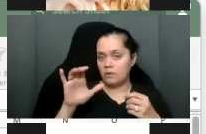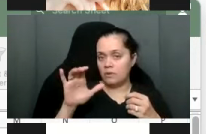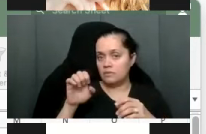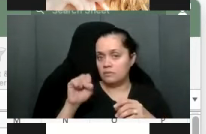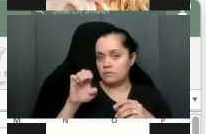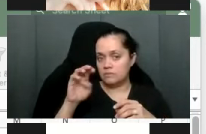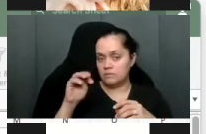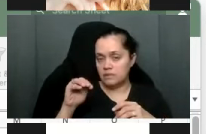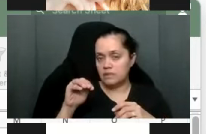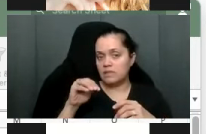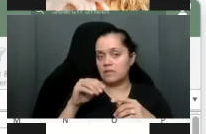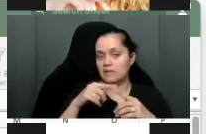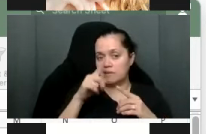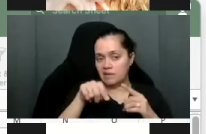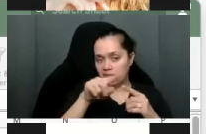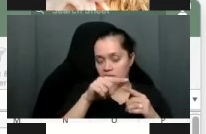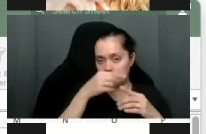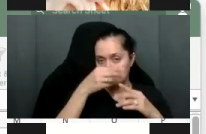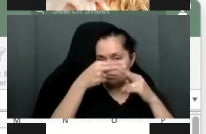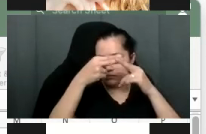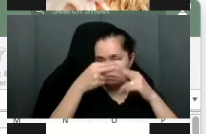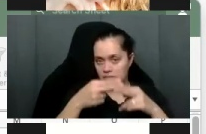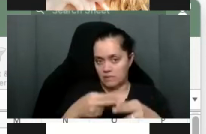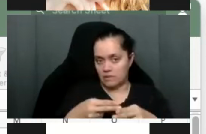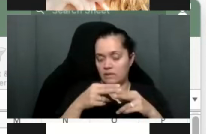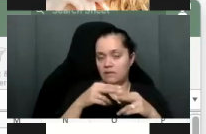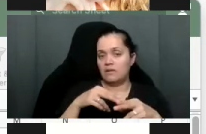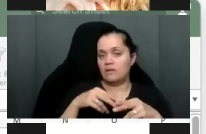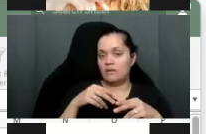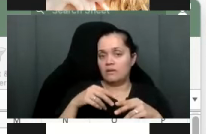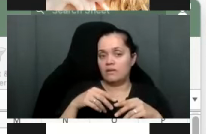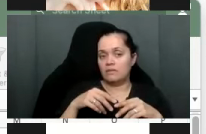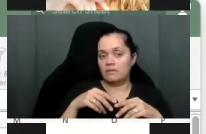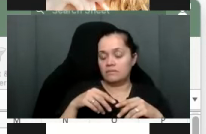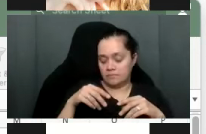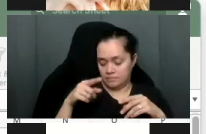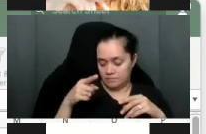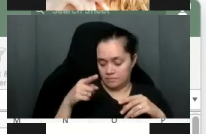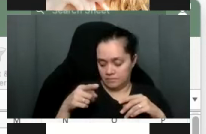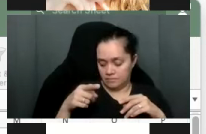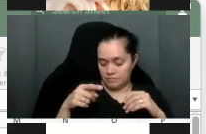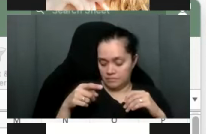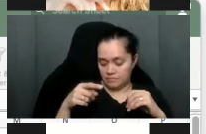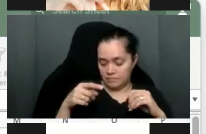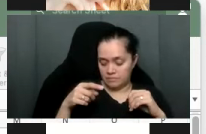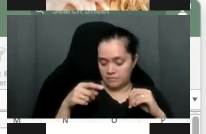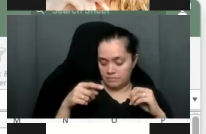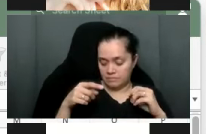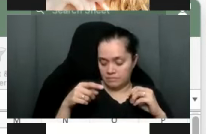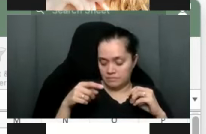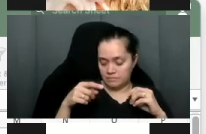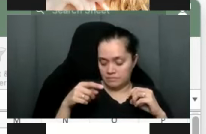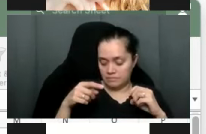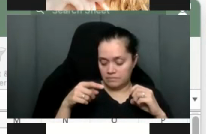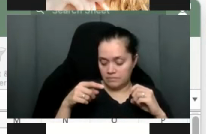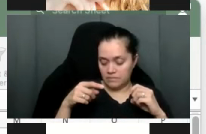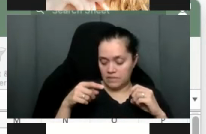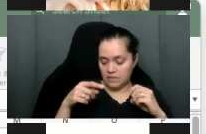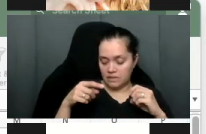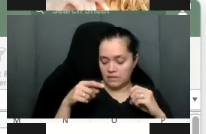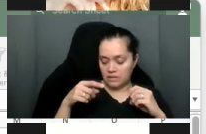Budapest, Latvia, North Macedonia, Athens, Oslo, or Croatia, for your one map quiz tip this